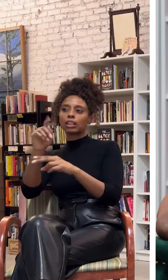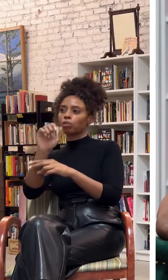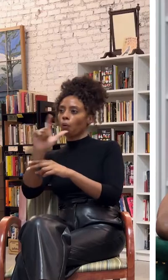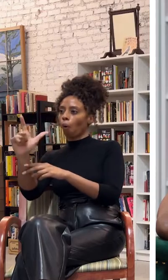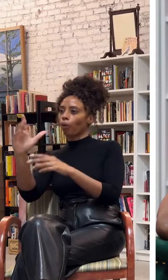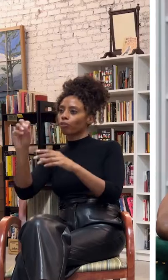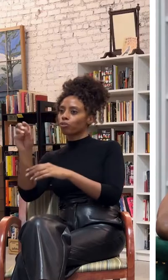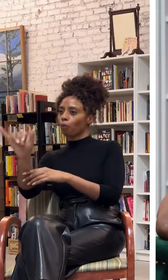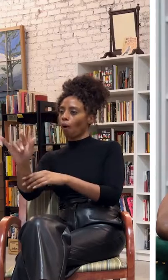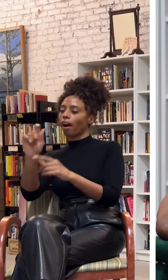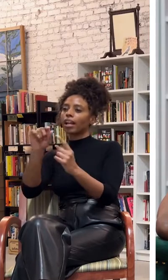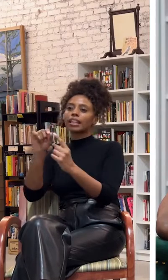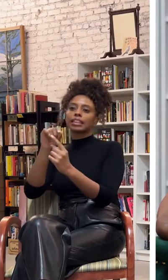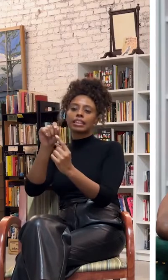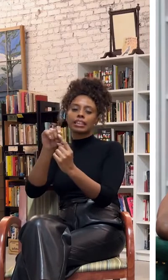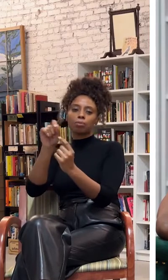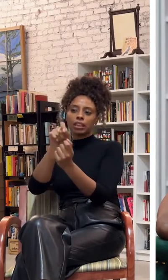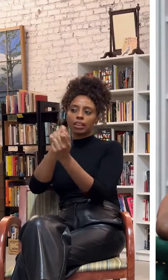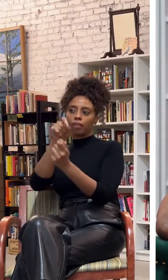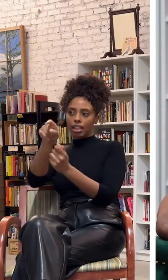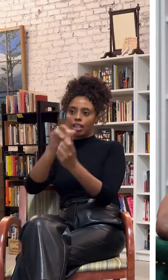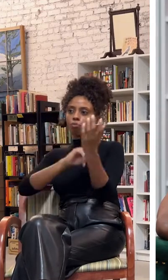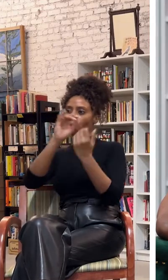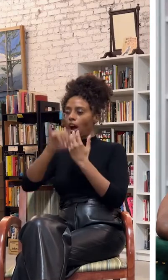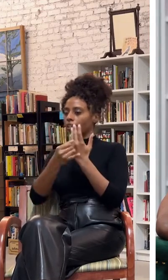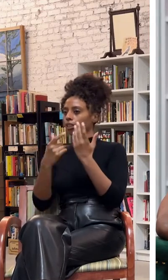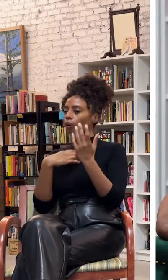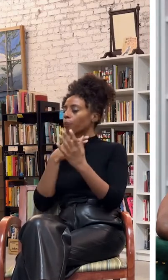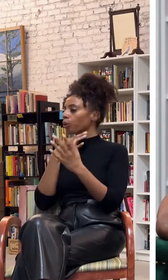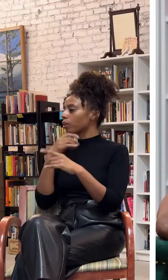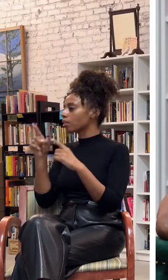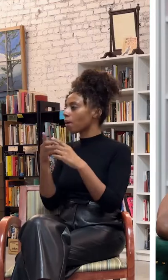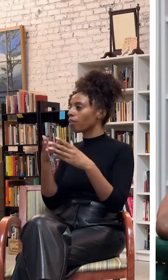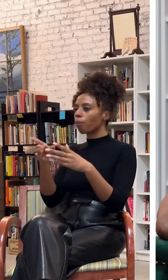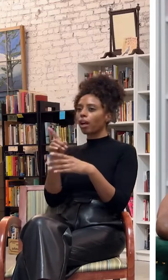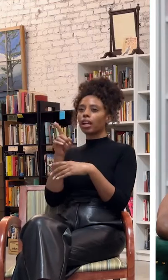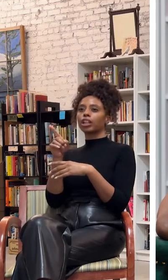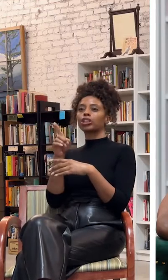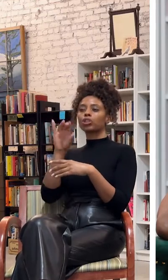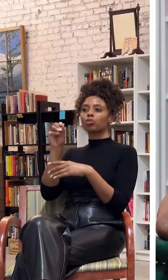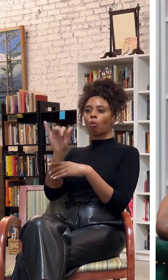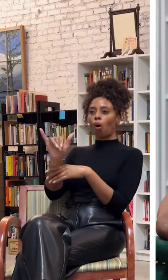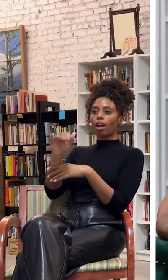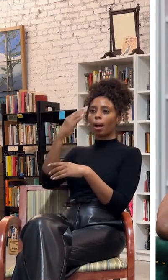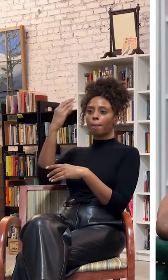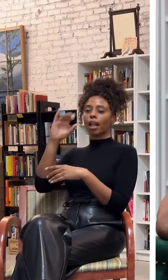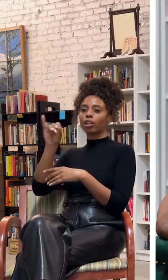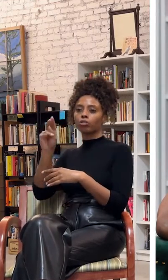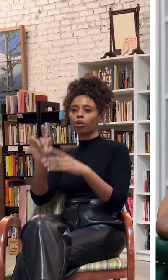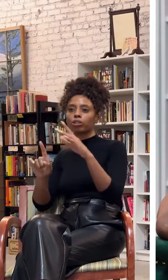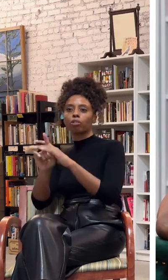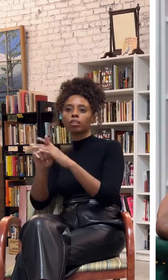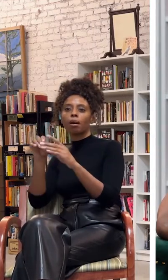of joy, and specifically the project. So I'm really curious about the ways in which joy and Black joy shows